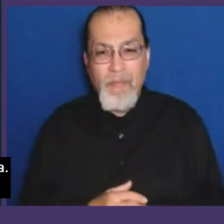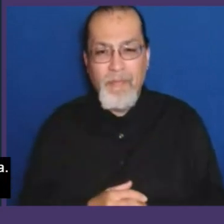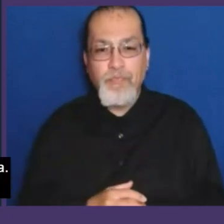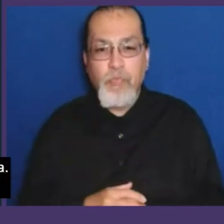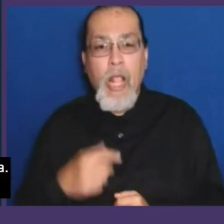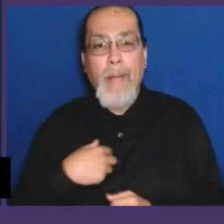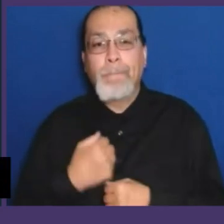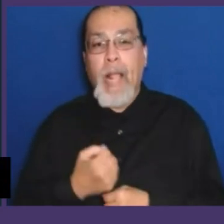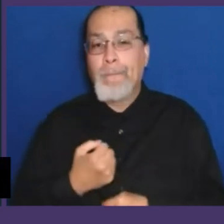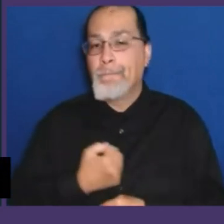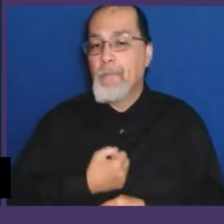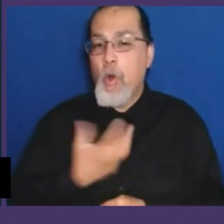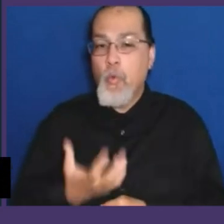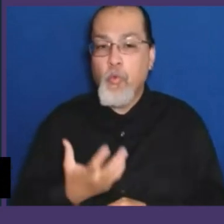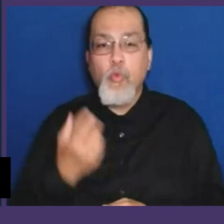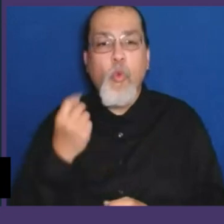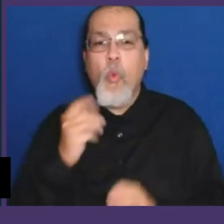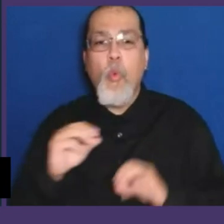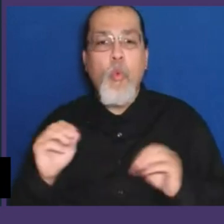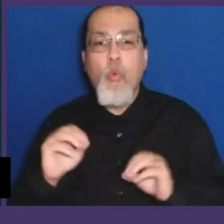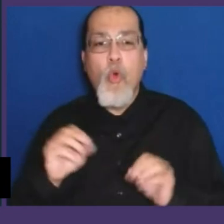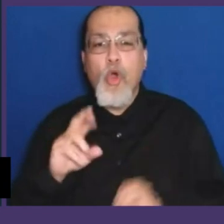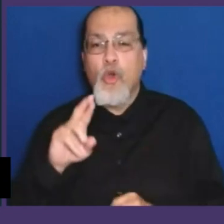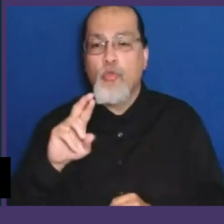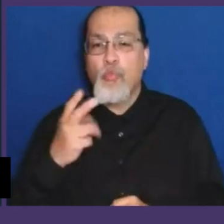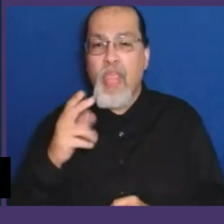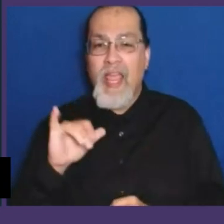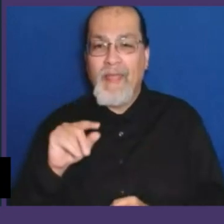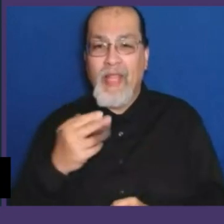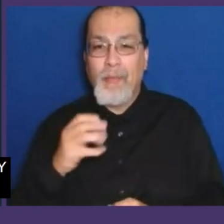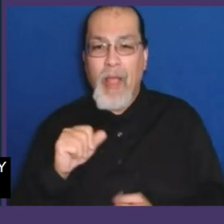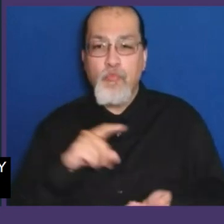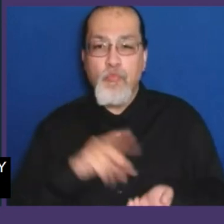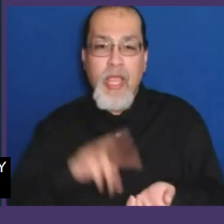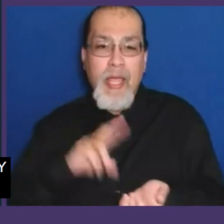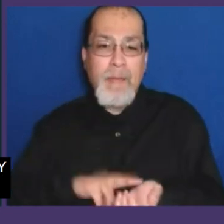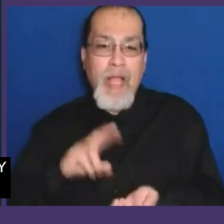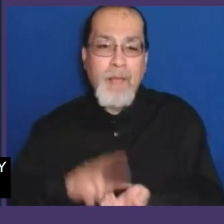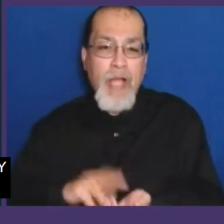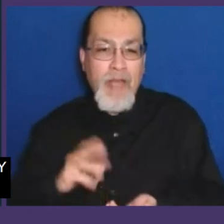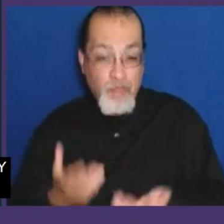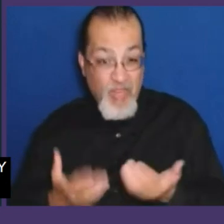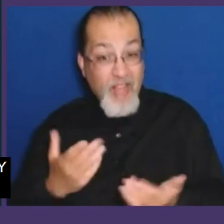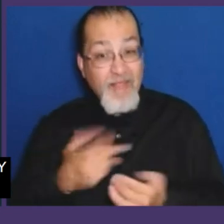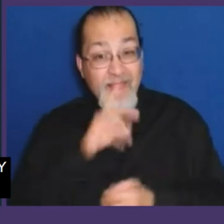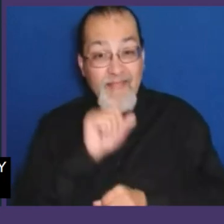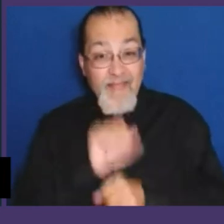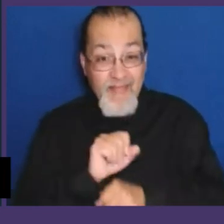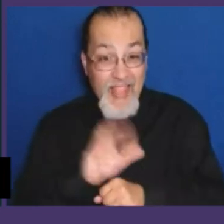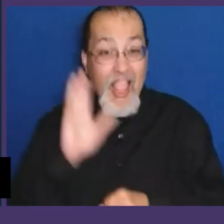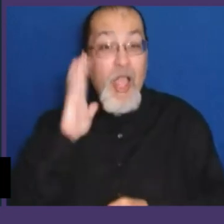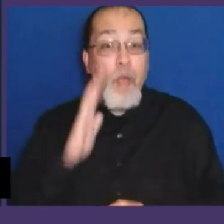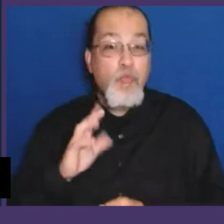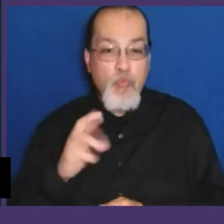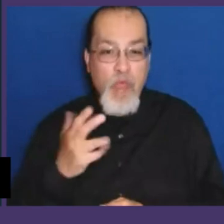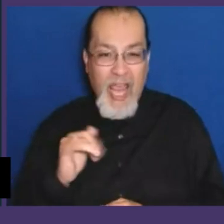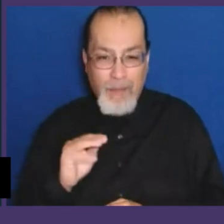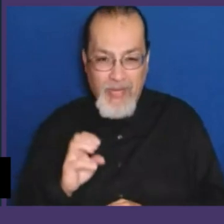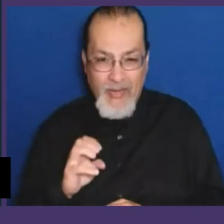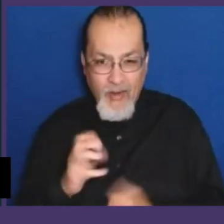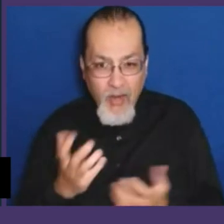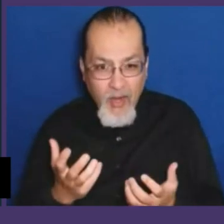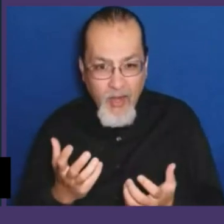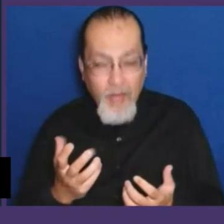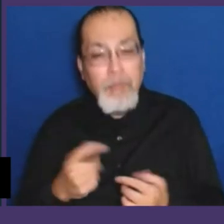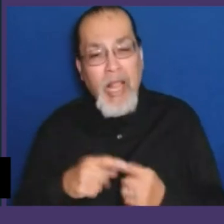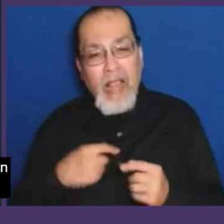rhymes. But it turns out that especially for the bigger models like GPT-4, you can just ask it, did you meet the assignment? And actually GPT-4 knows very